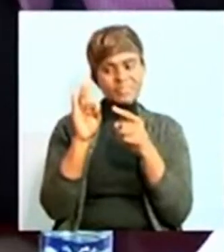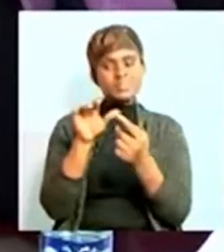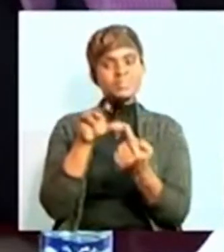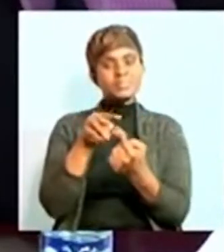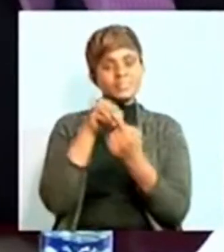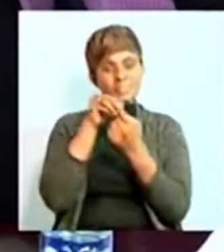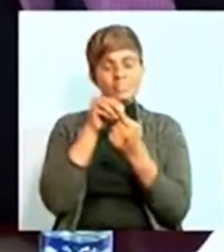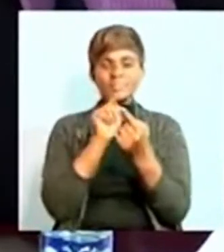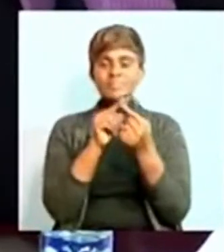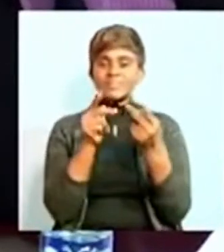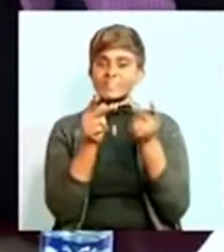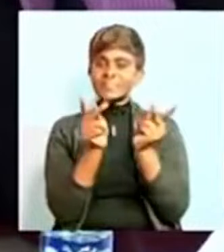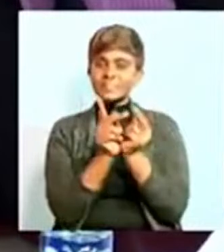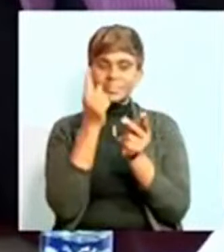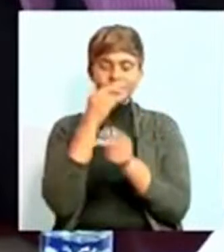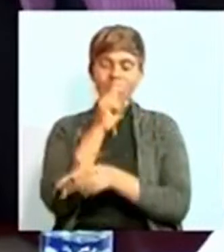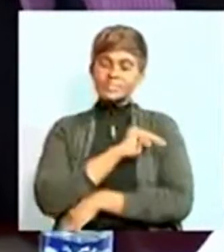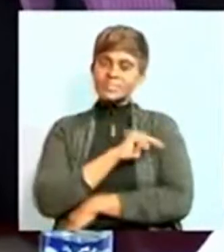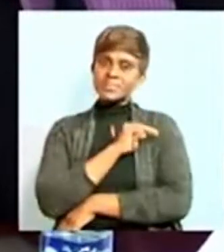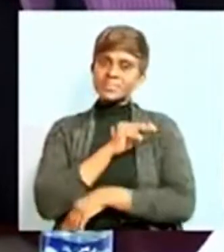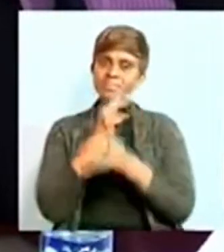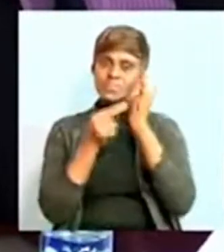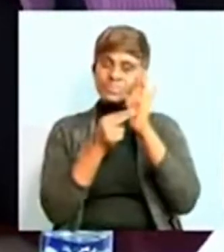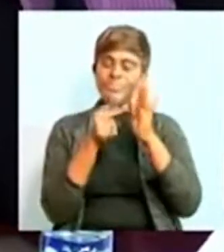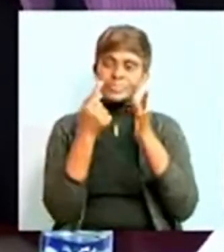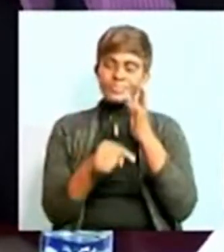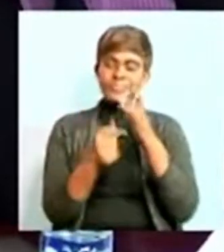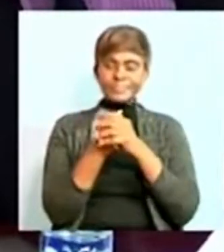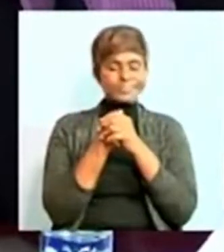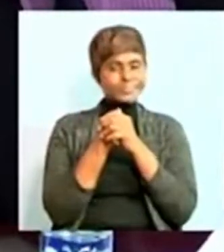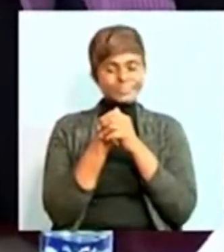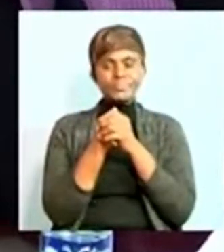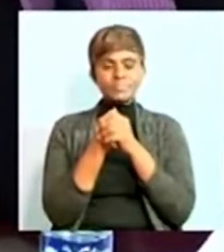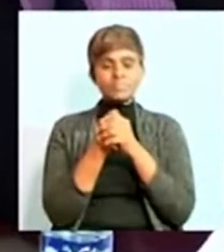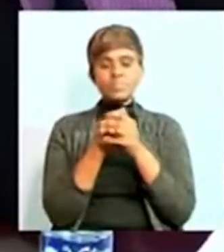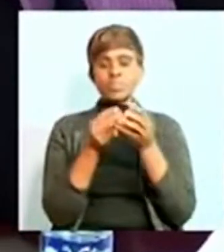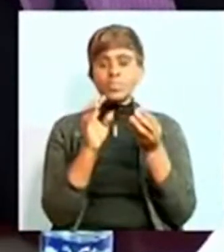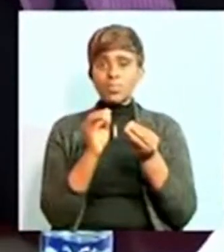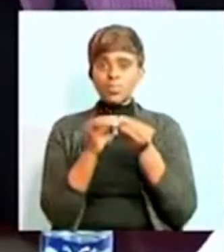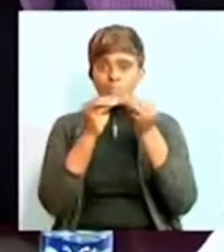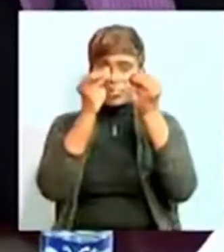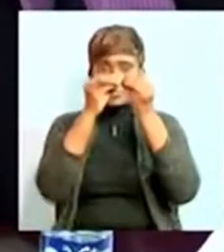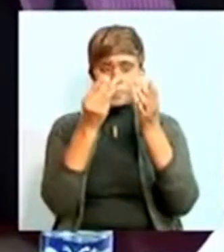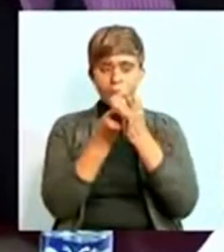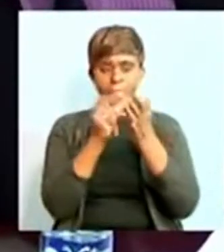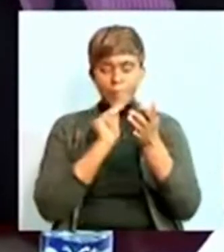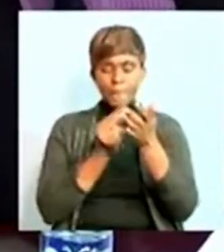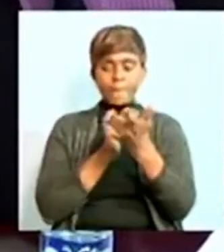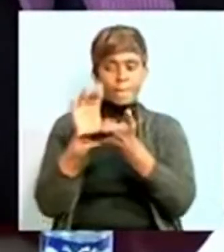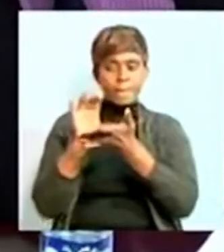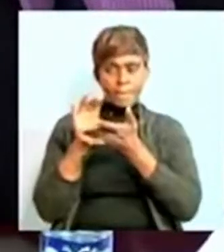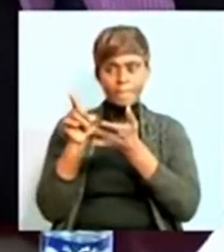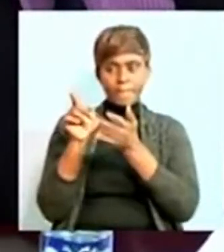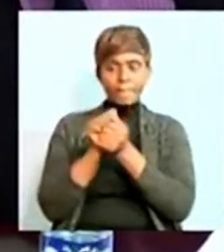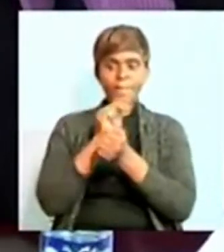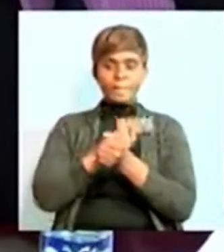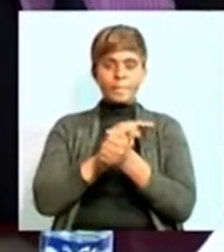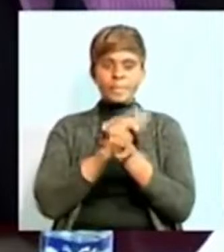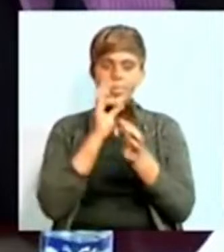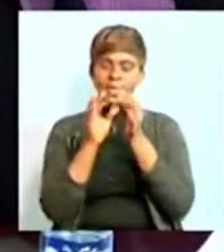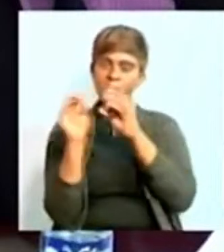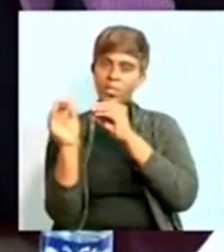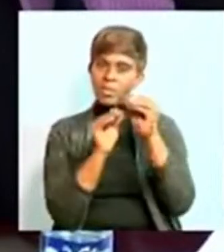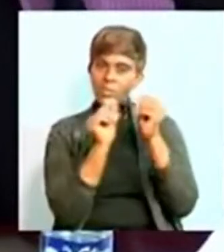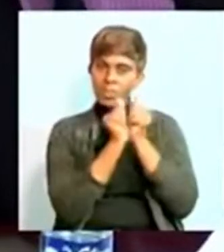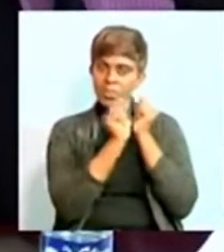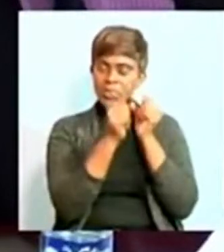specific slot for NAPSA, indicating as to what the total amount that we are owing NAPSA. And if you go to what